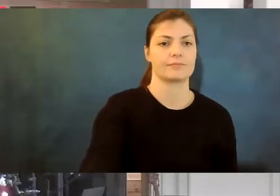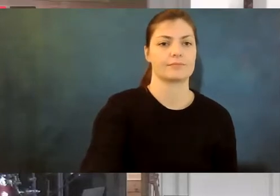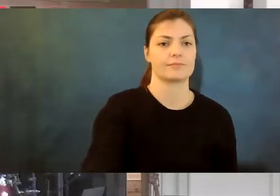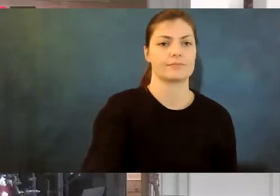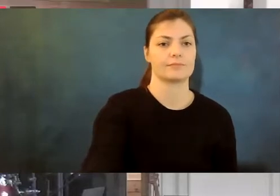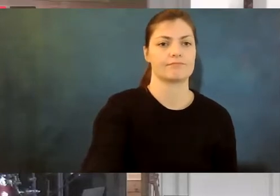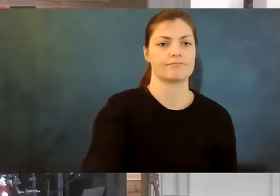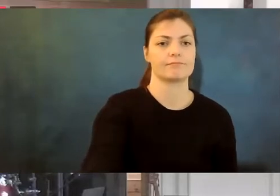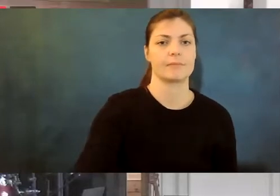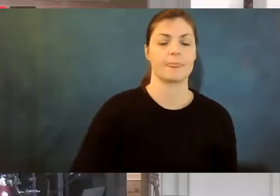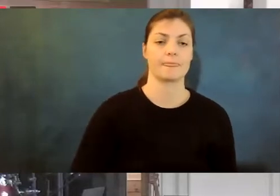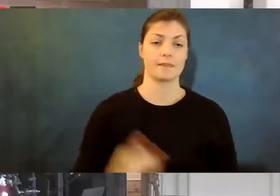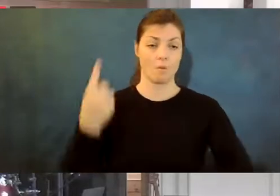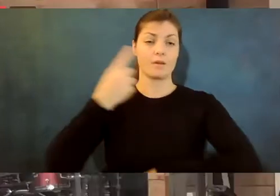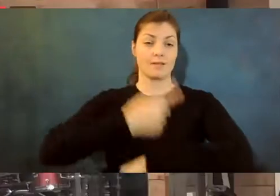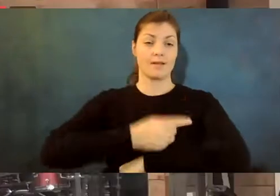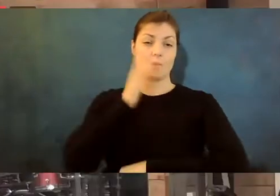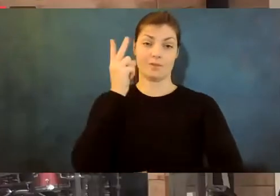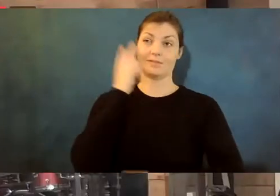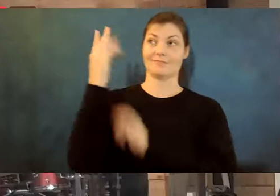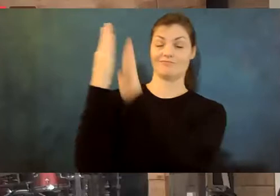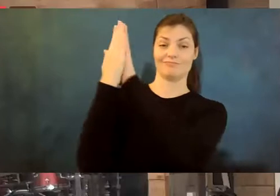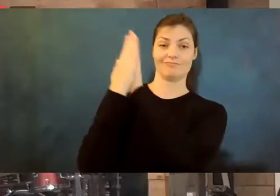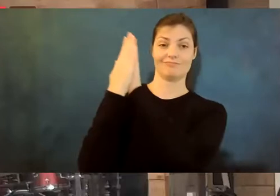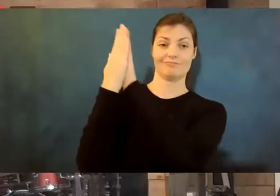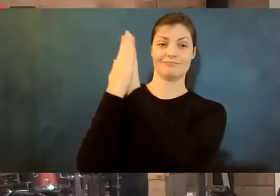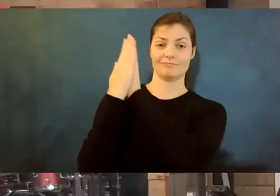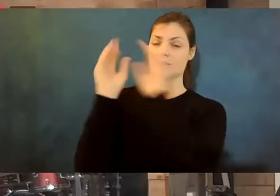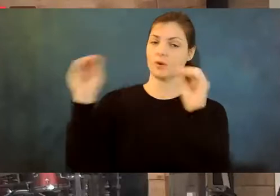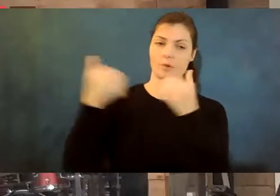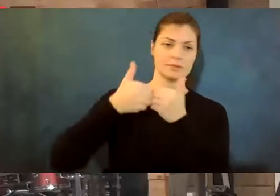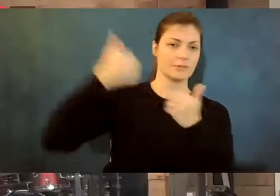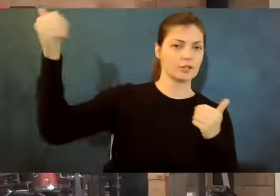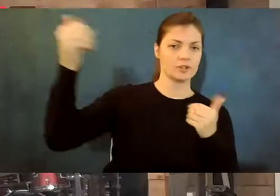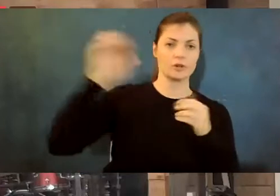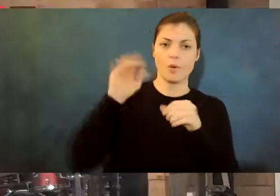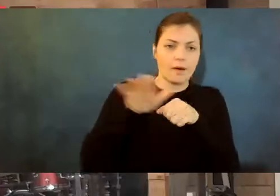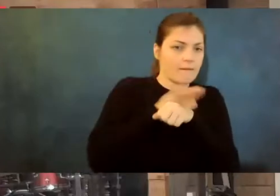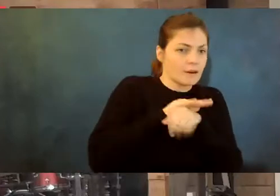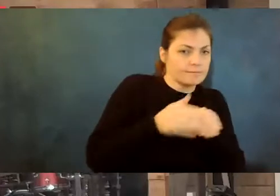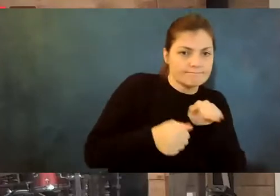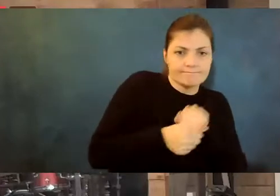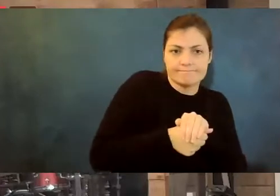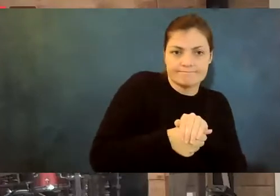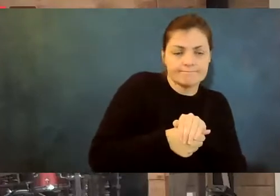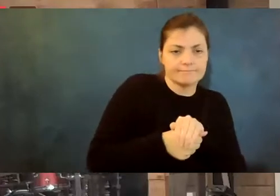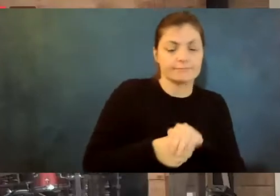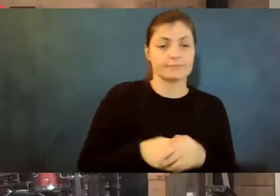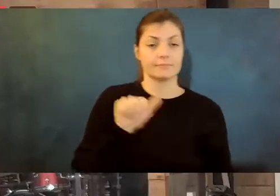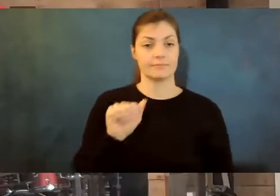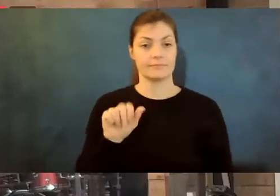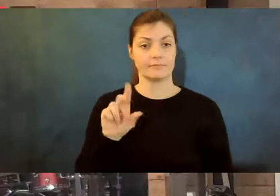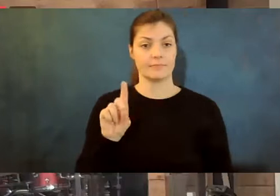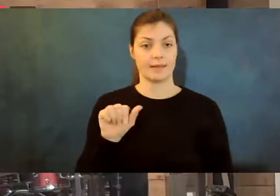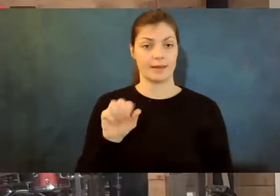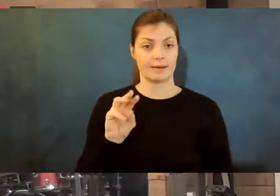One day, face to face. No separation, no covering. Adam and Eve, when they were